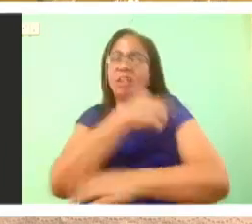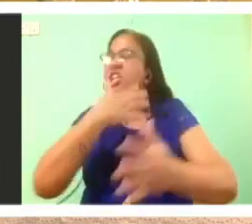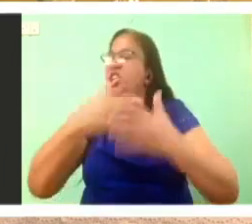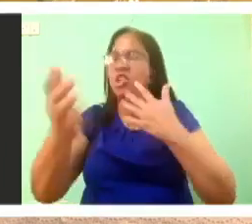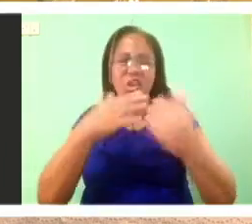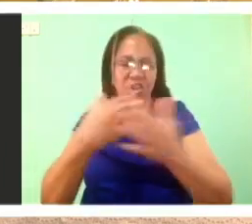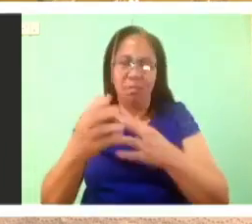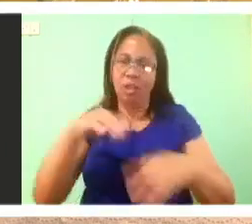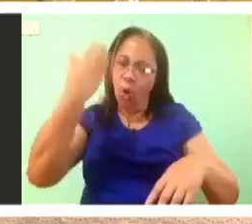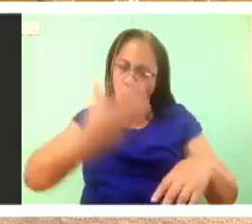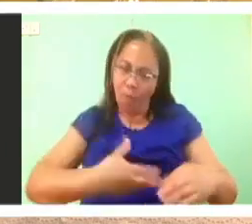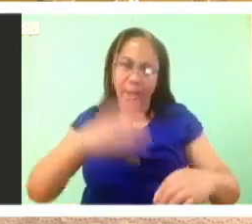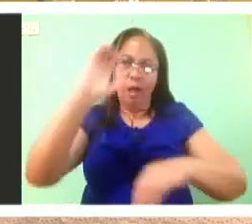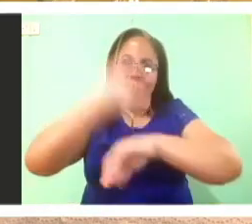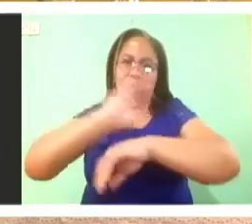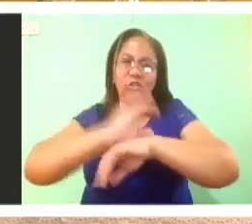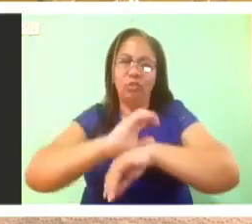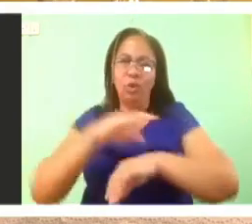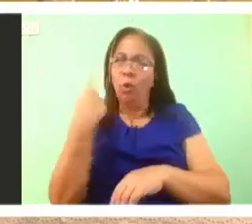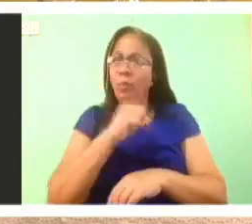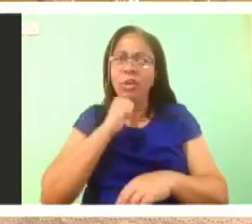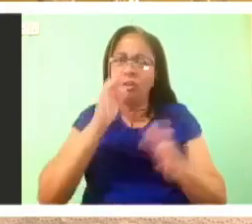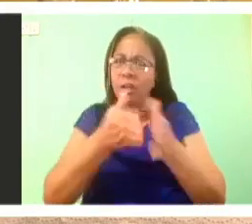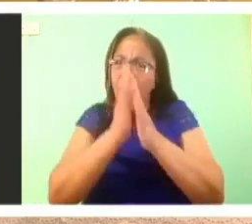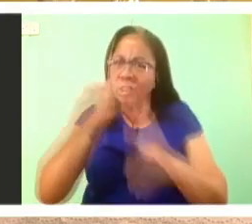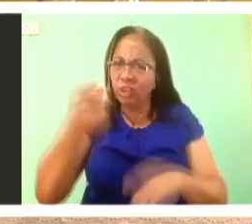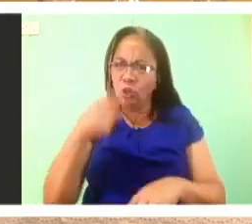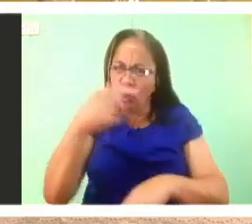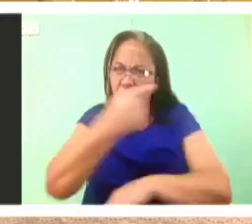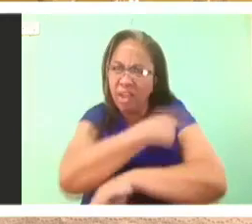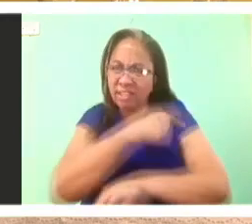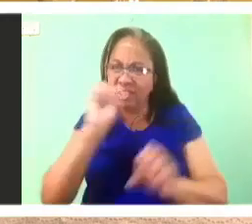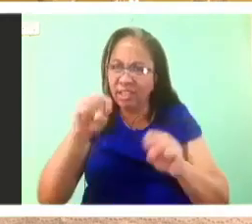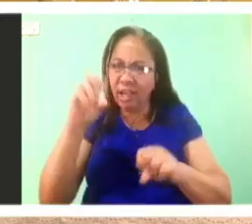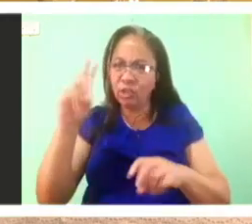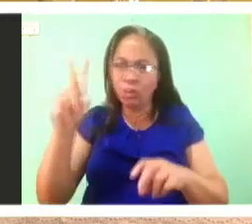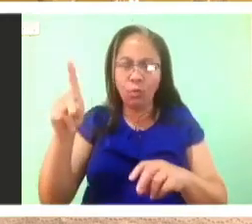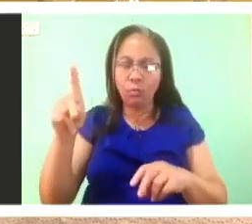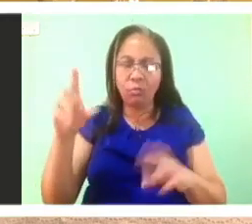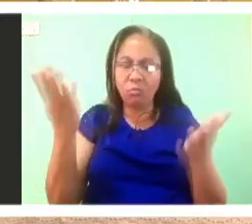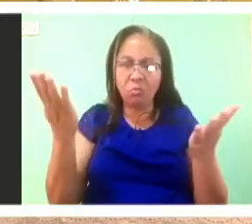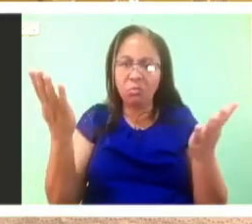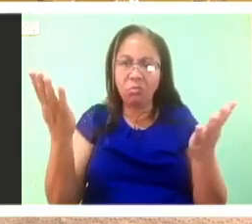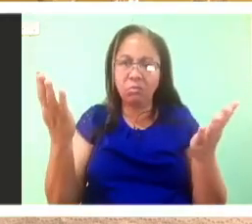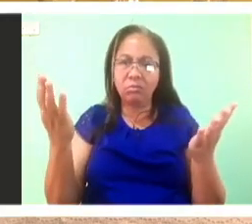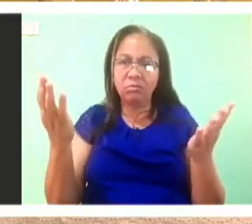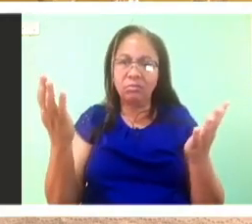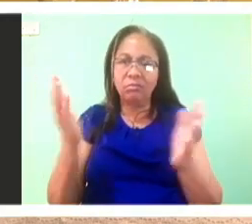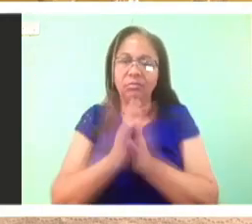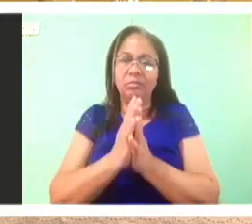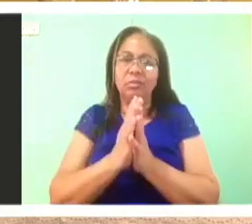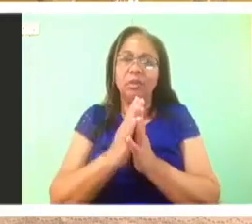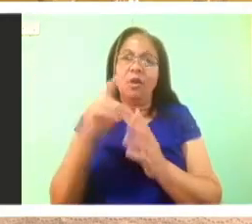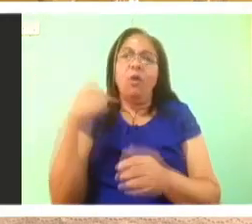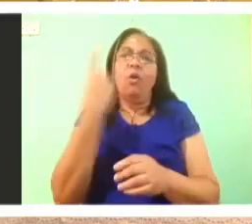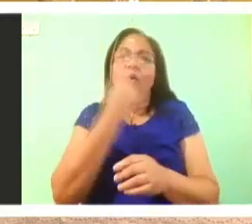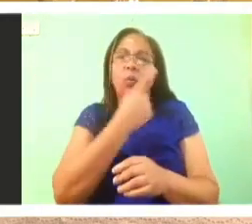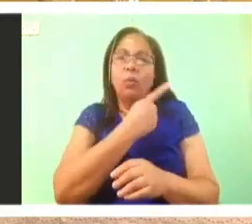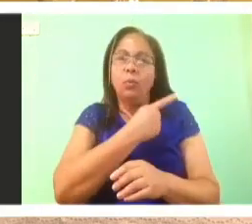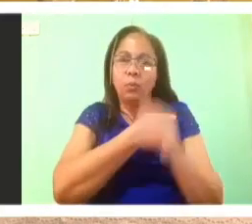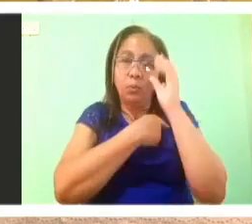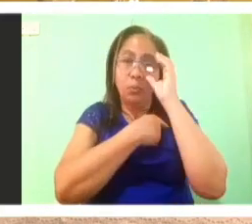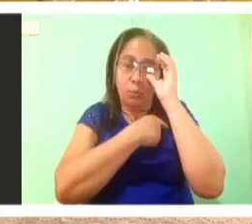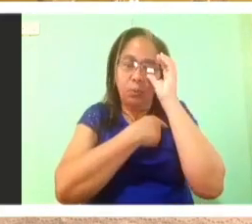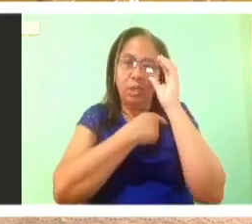not going to ask you whether you're vaccinated or not. Just come. The only restriction we will make is our ministers would need to be